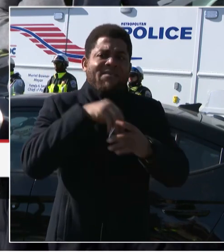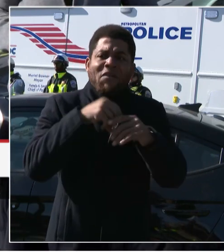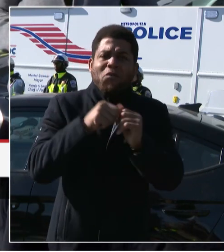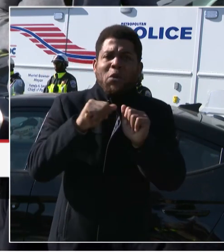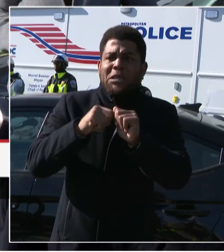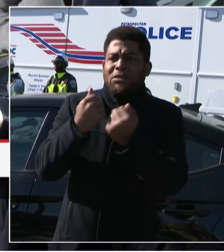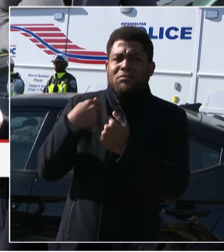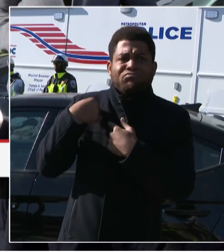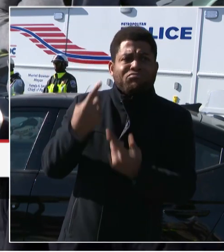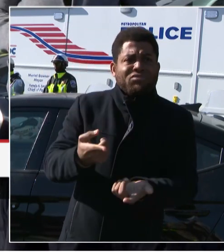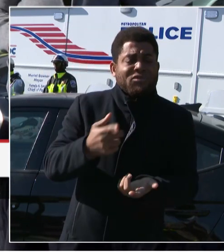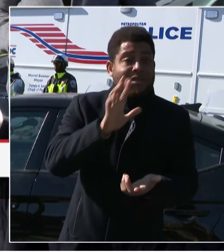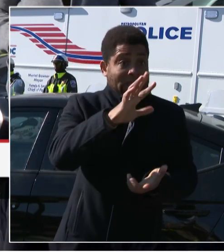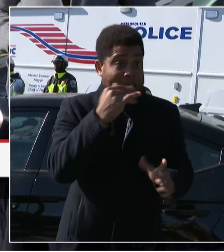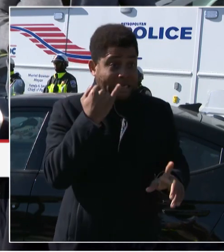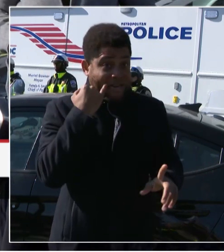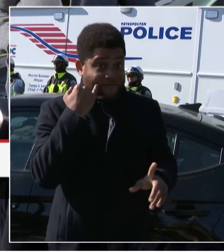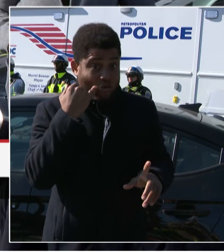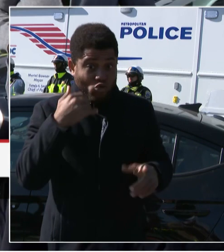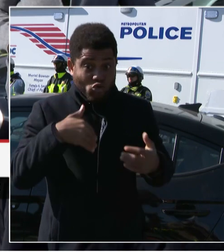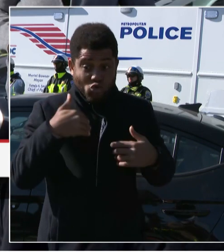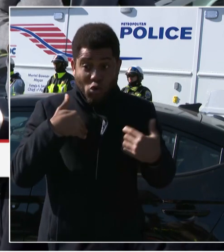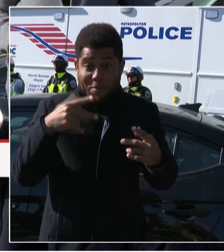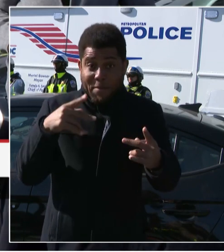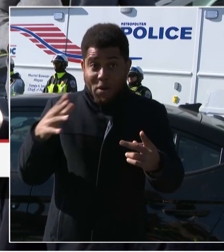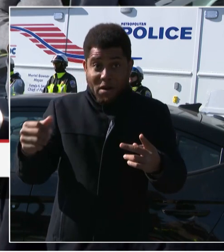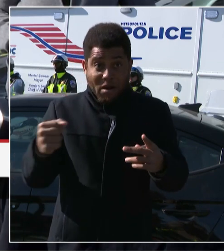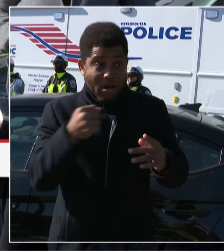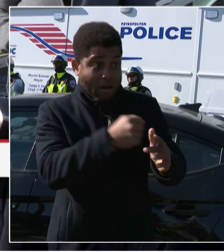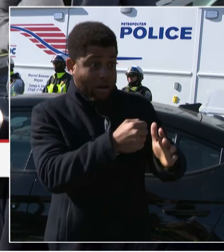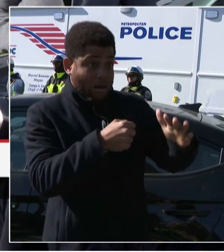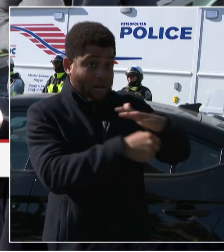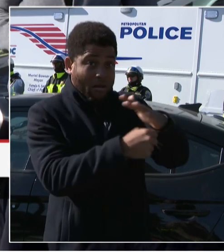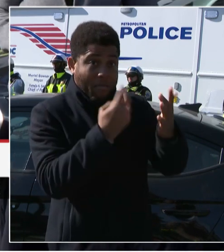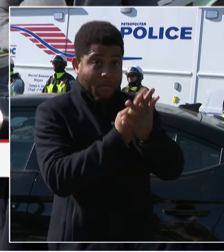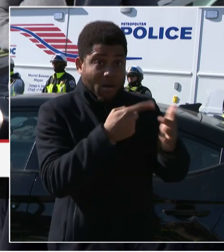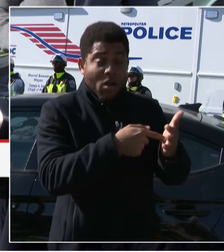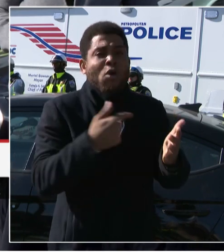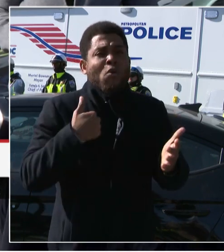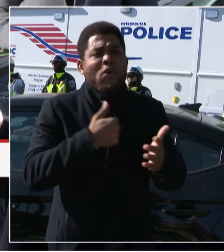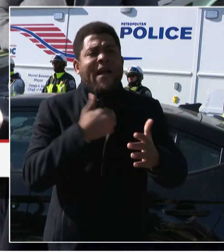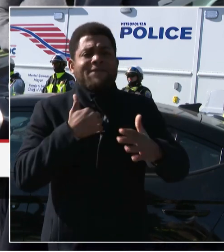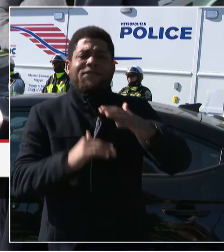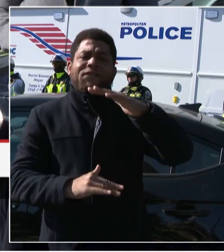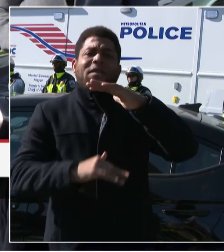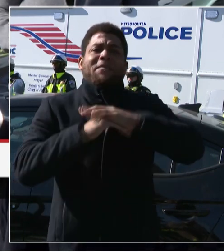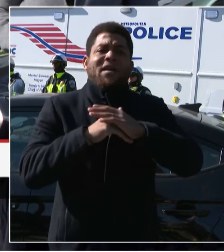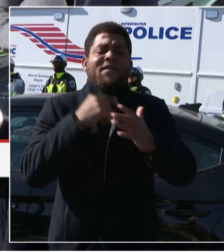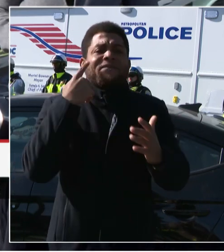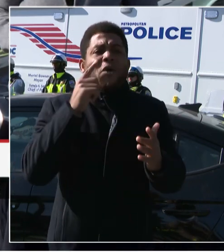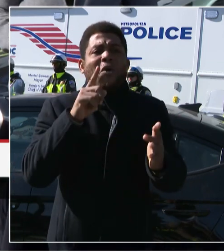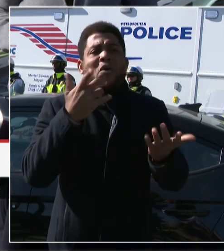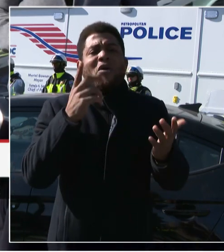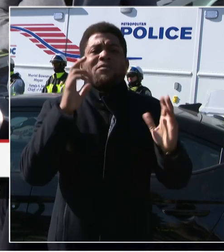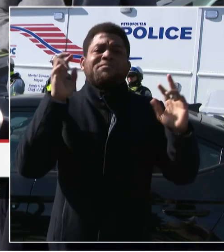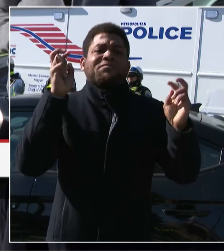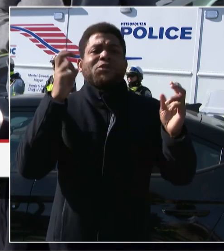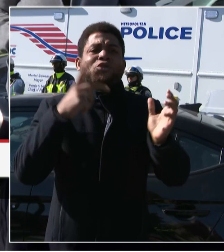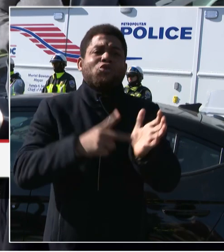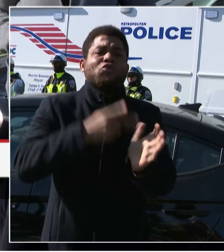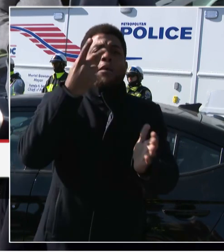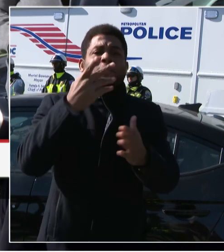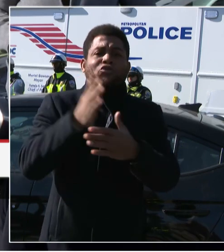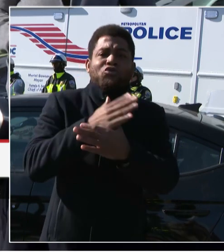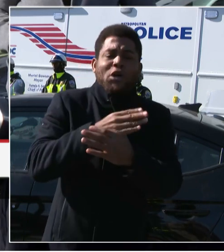detained, no matter what the number is, there's capacity for us to do congregate setting, double bunking, many things that happen in secure